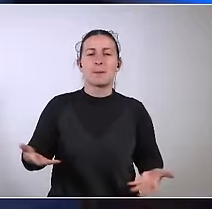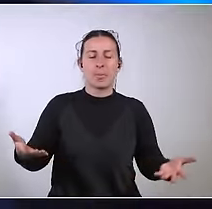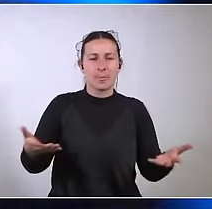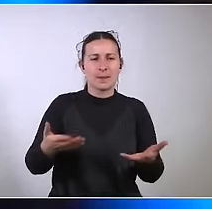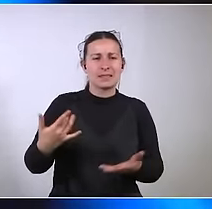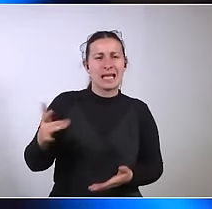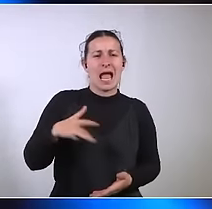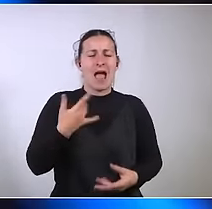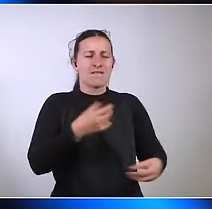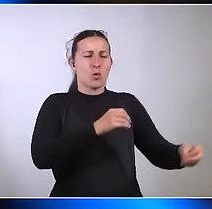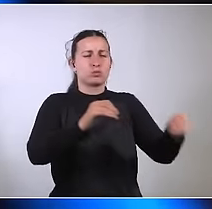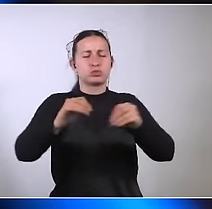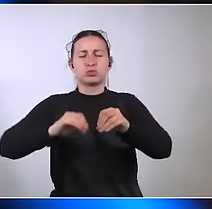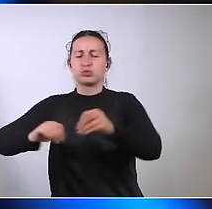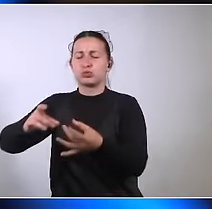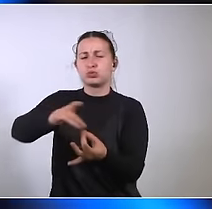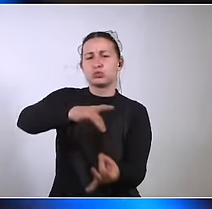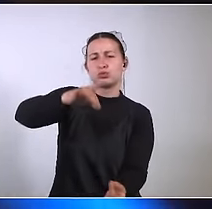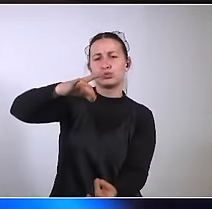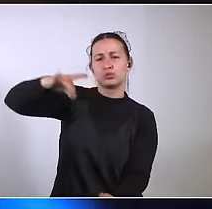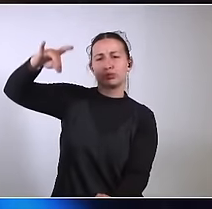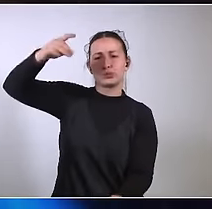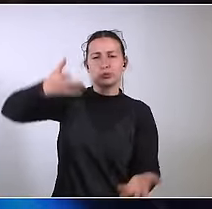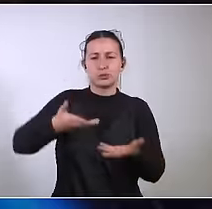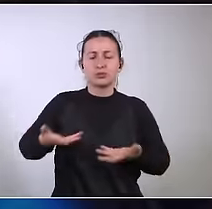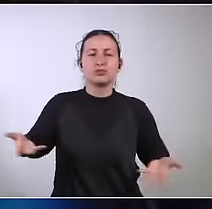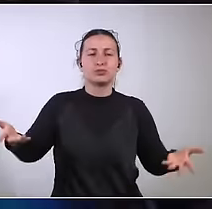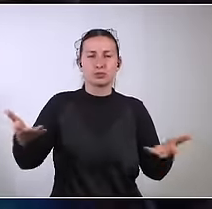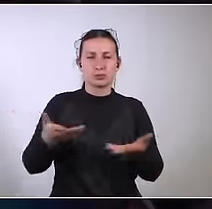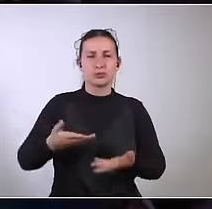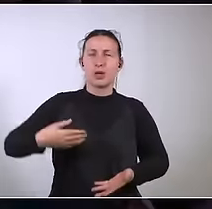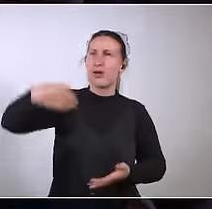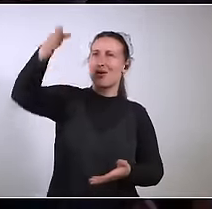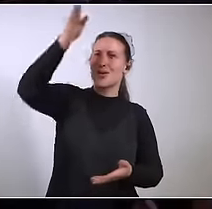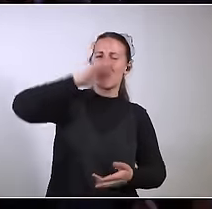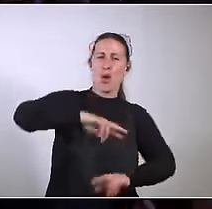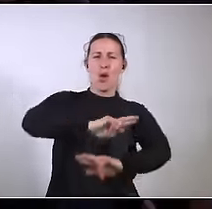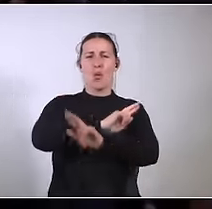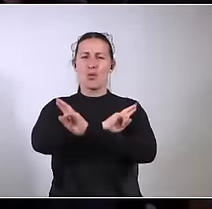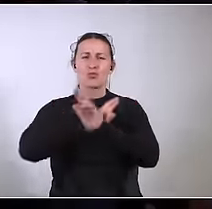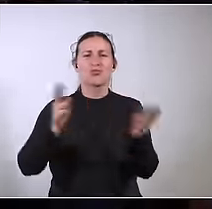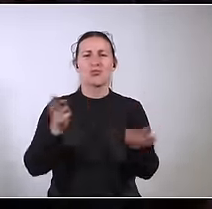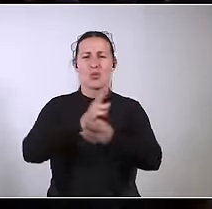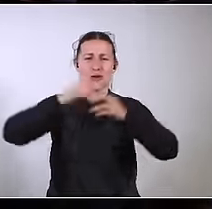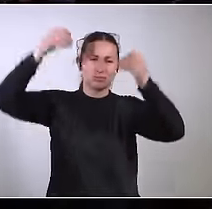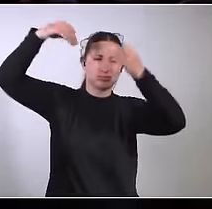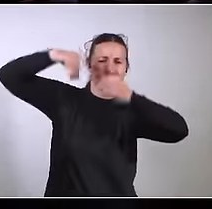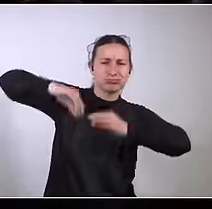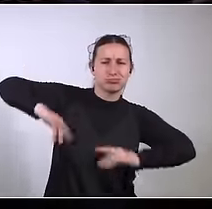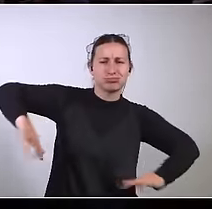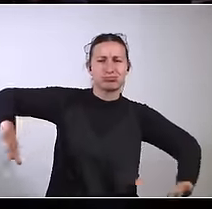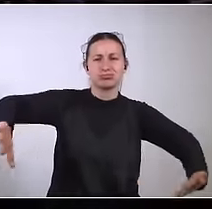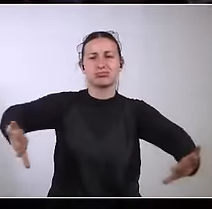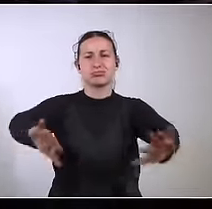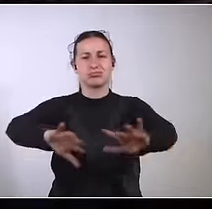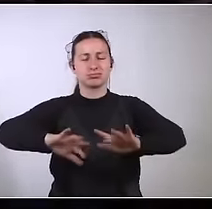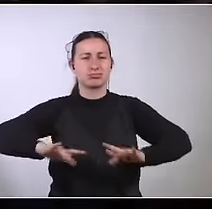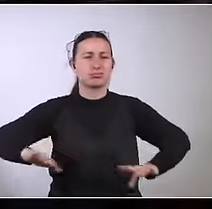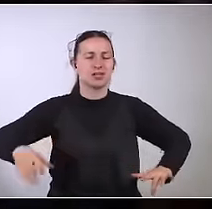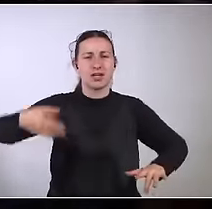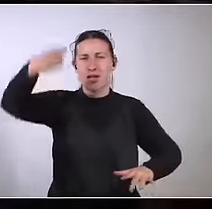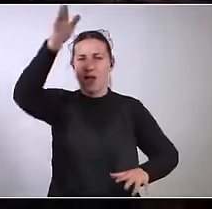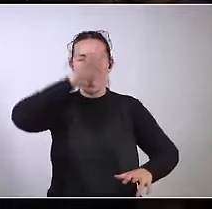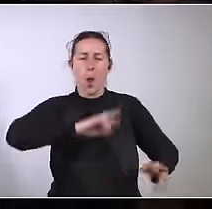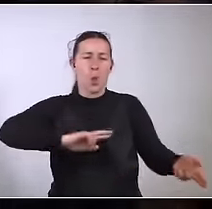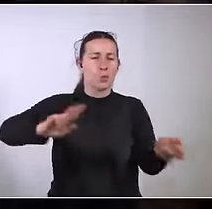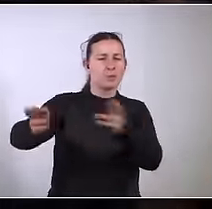I feel the move of the Spirit right now. God's about to breathe on this place tonight. God's about to